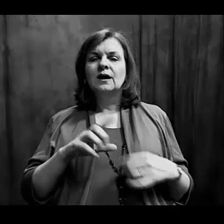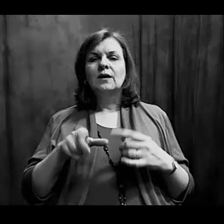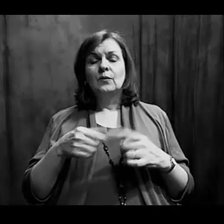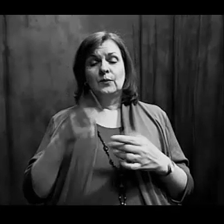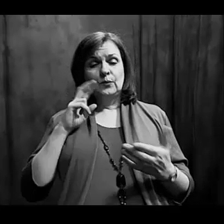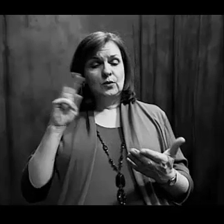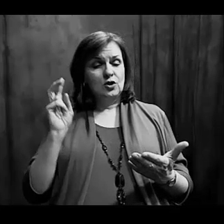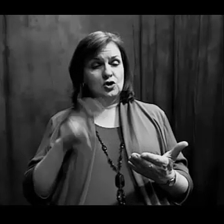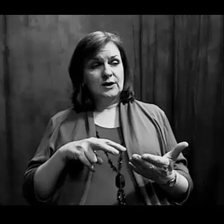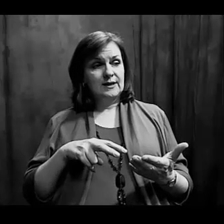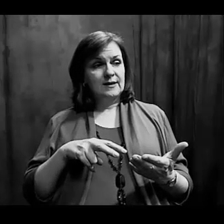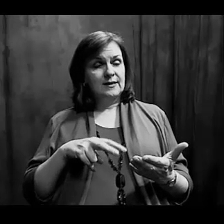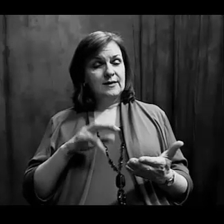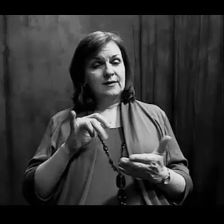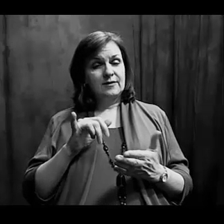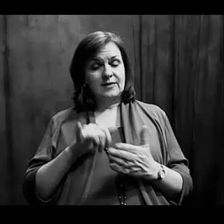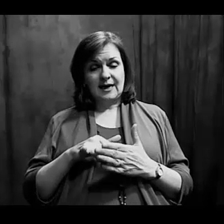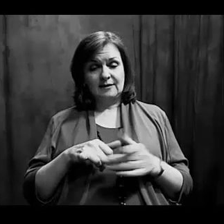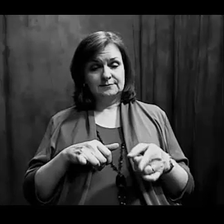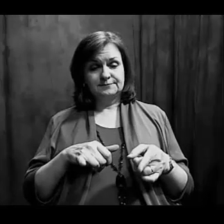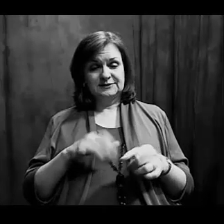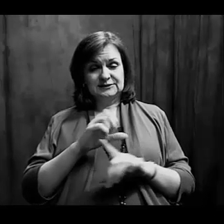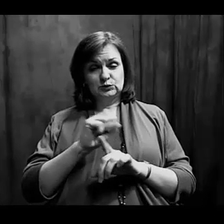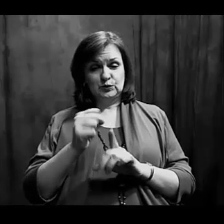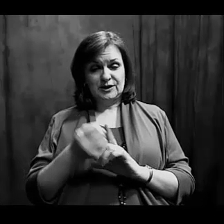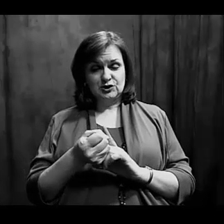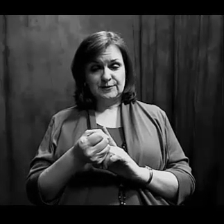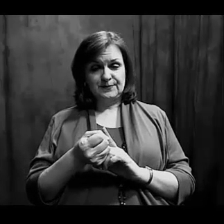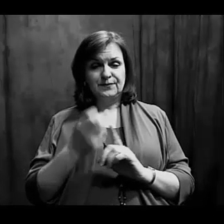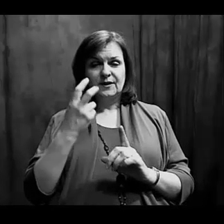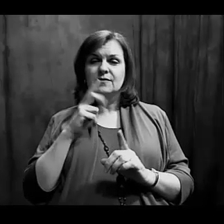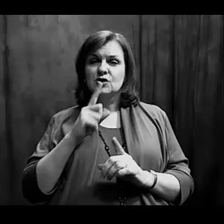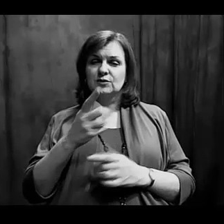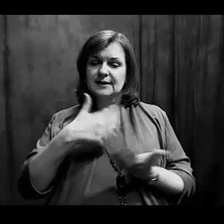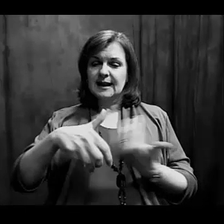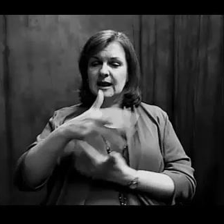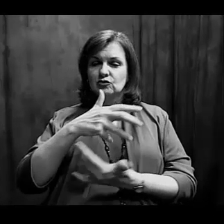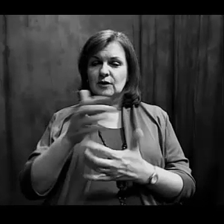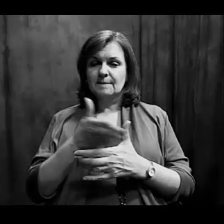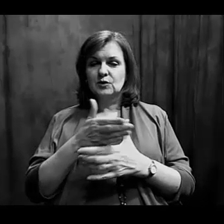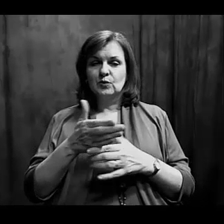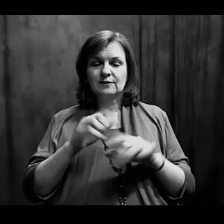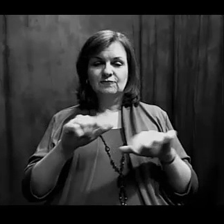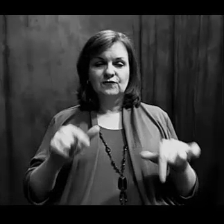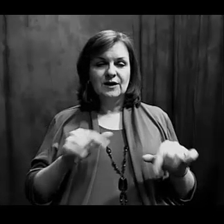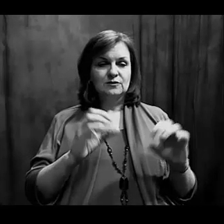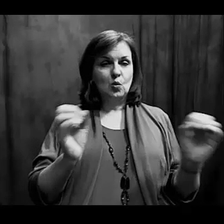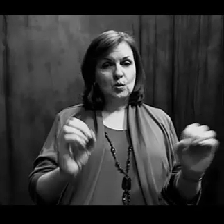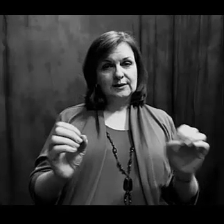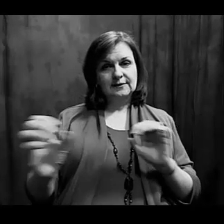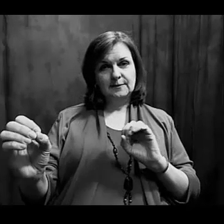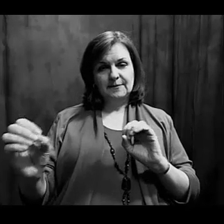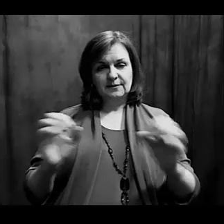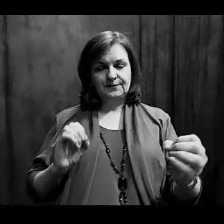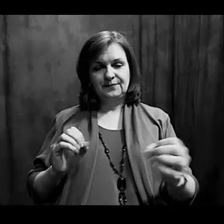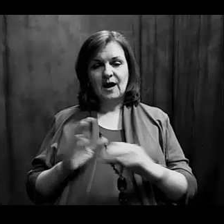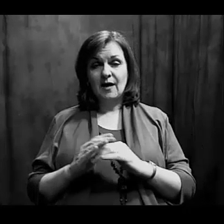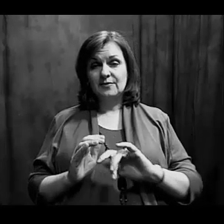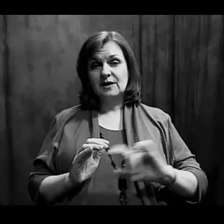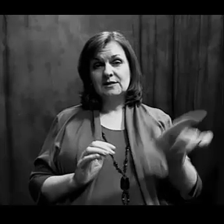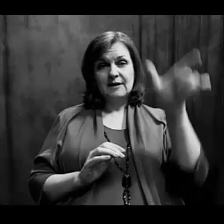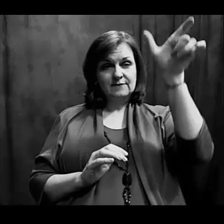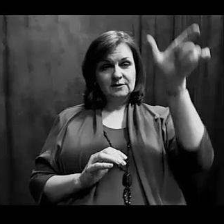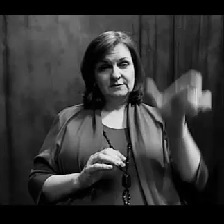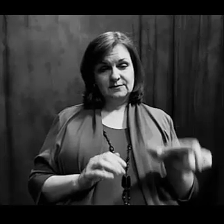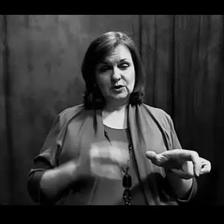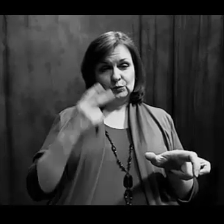species. Because what we look at is this interaction between different